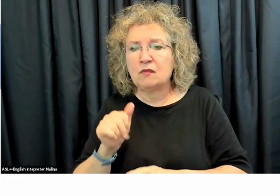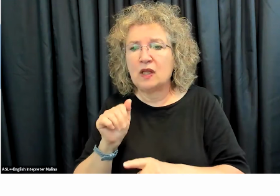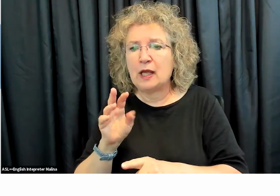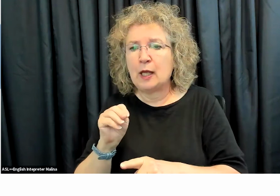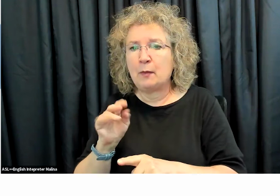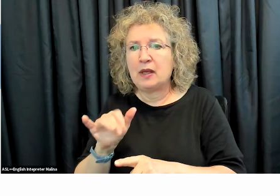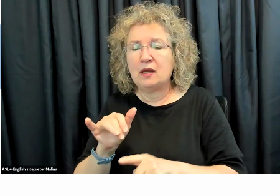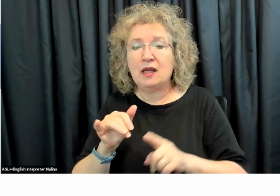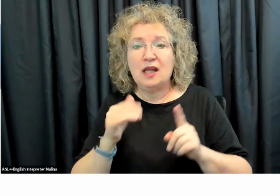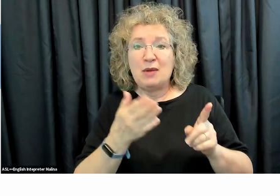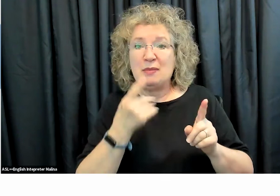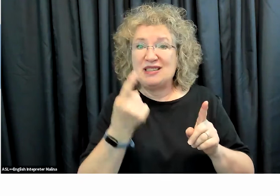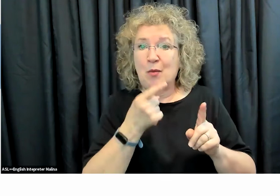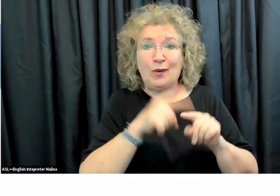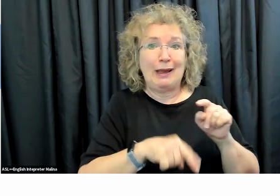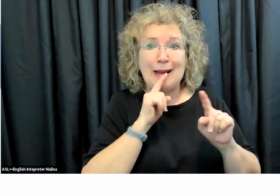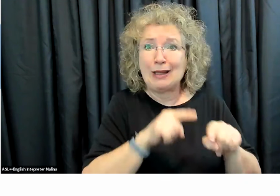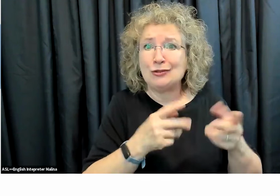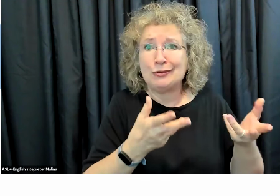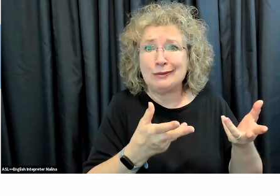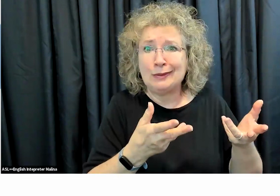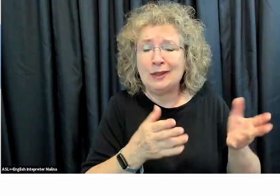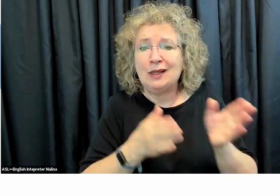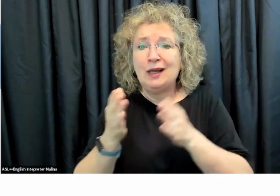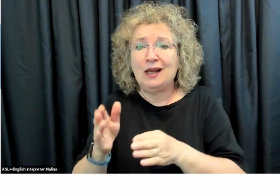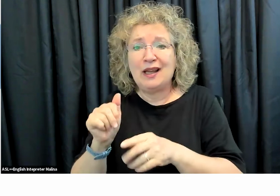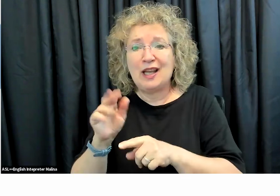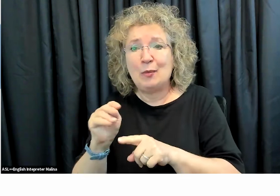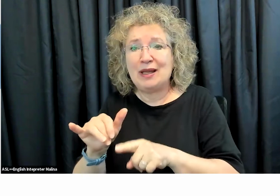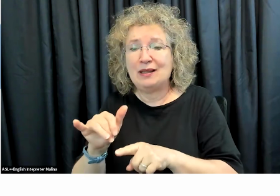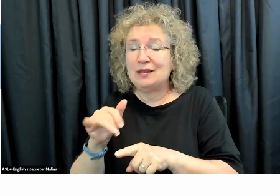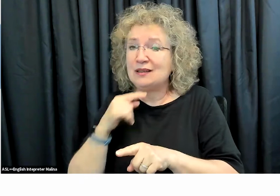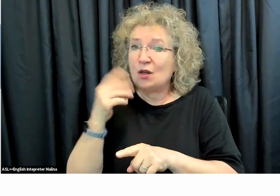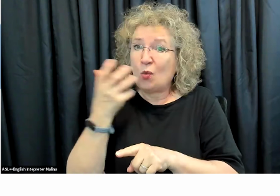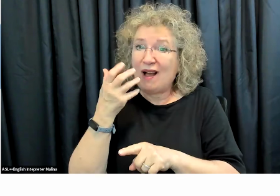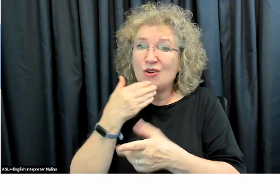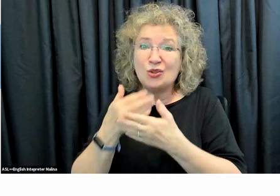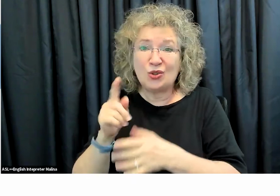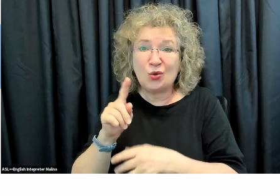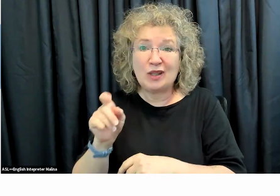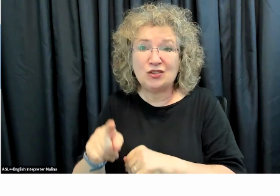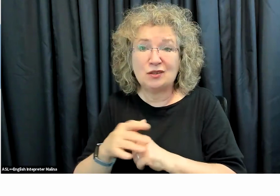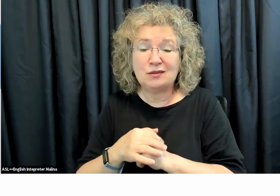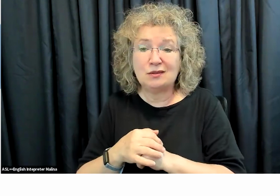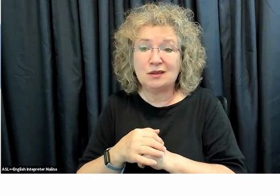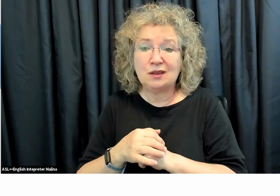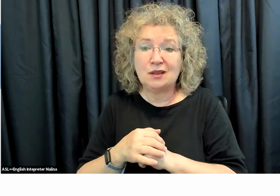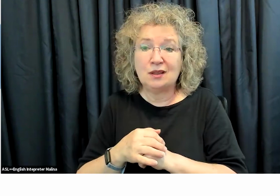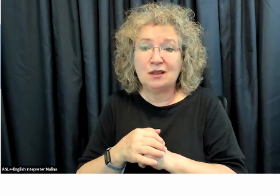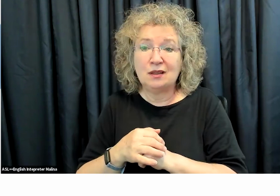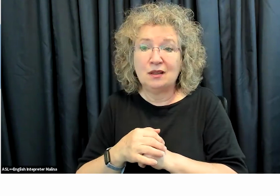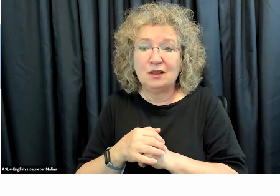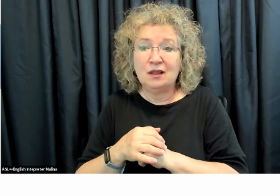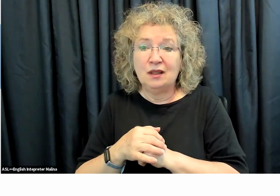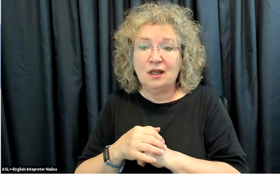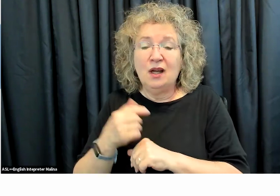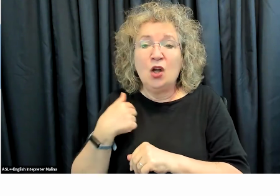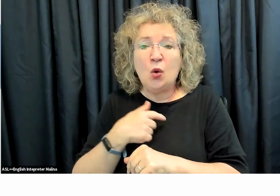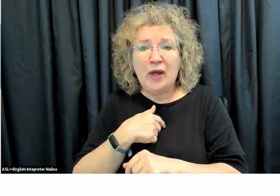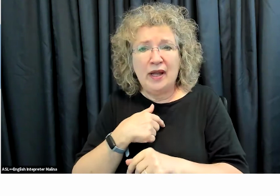Which may not be something you have an answer to. Yeah, that's a great question. It's something that we're